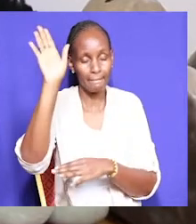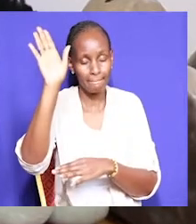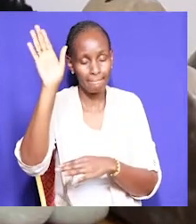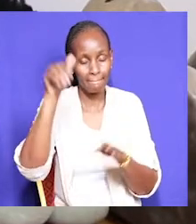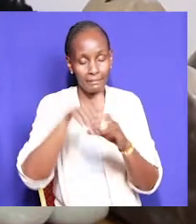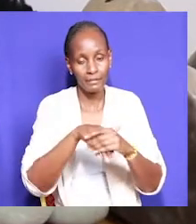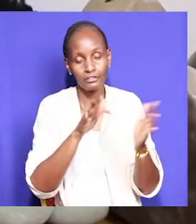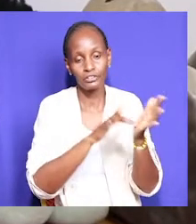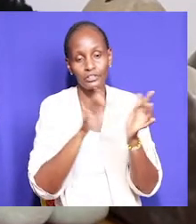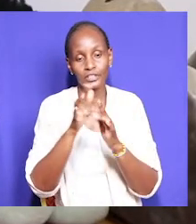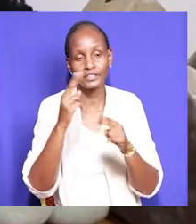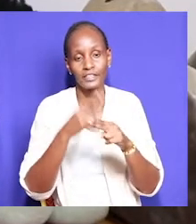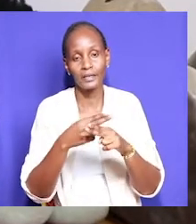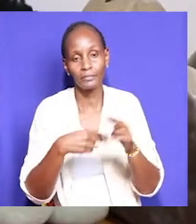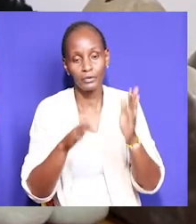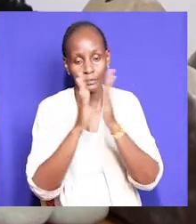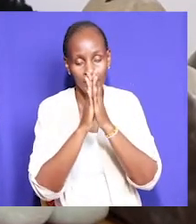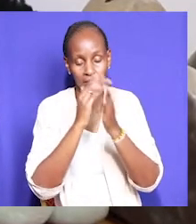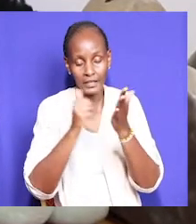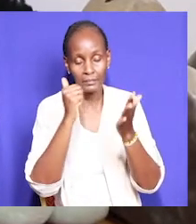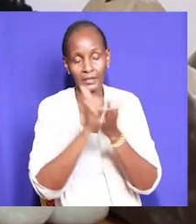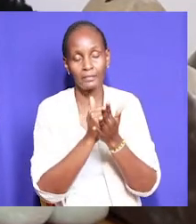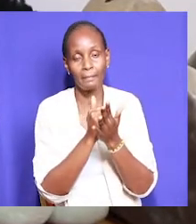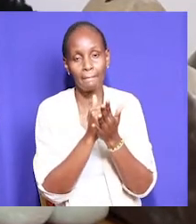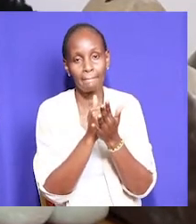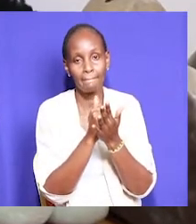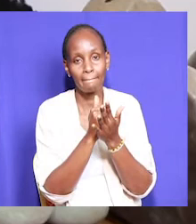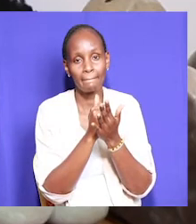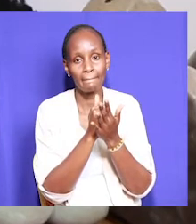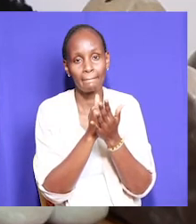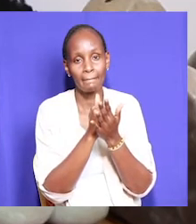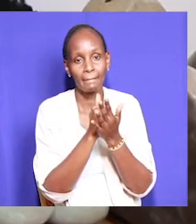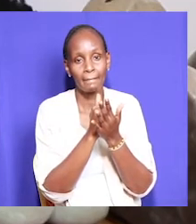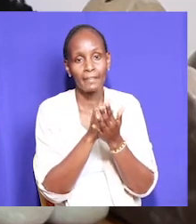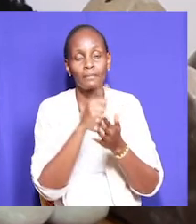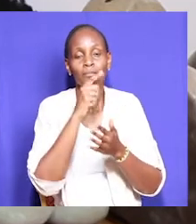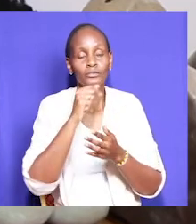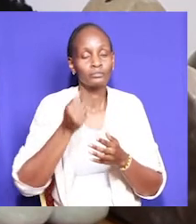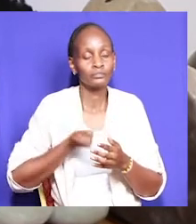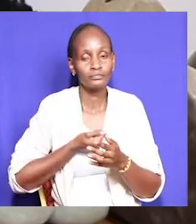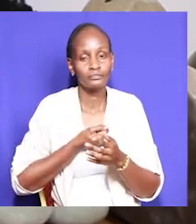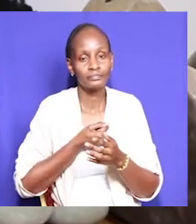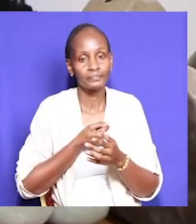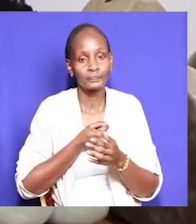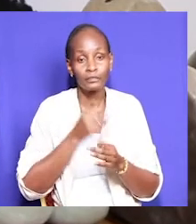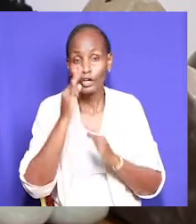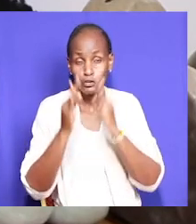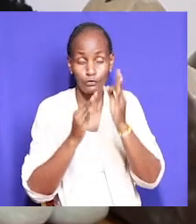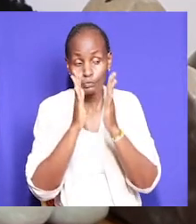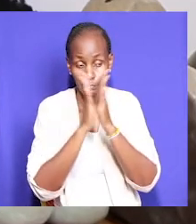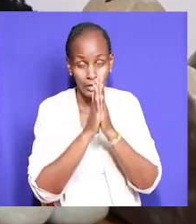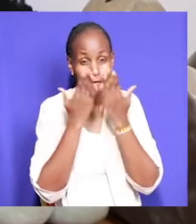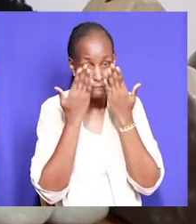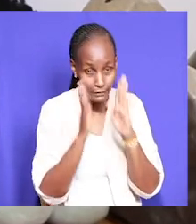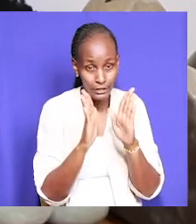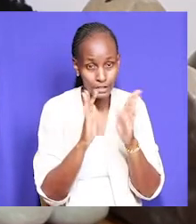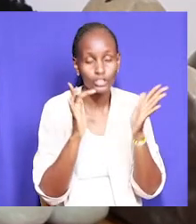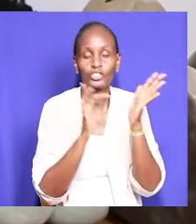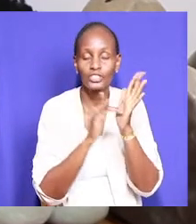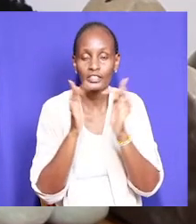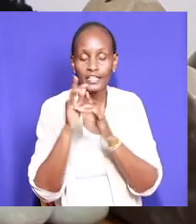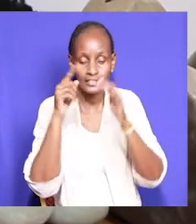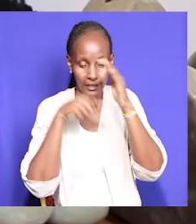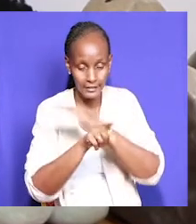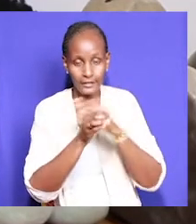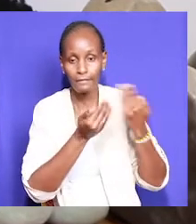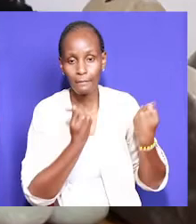In Jesus' name we pray. Amen. So boys and girls, if you say that prayer, Jesus has come into